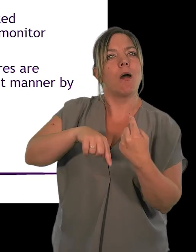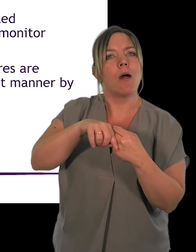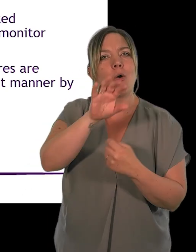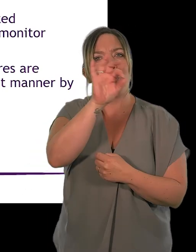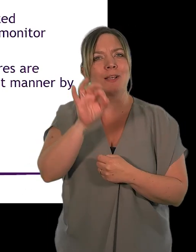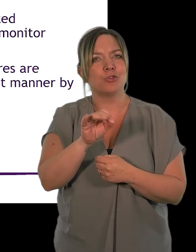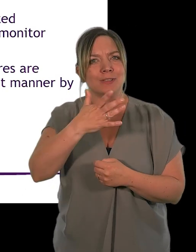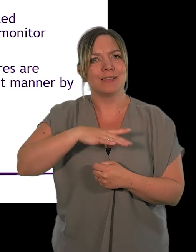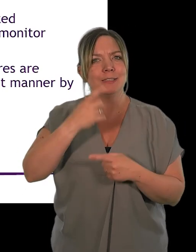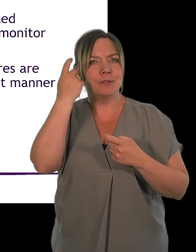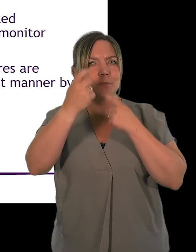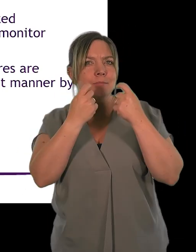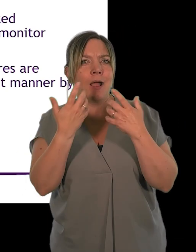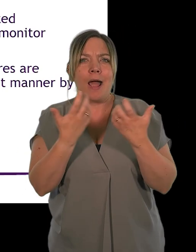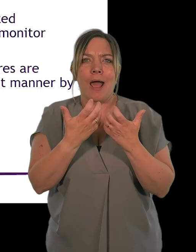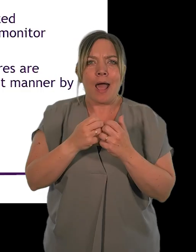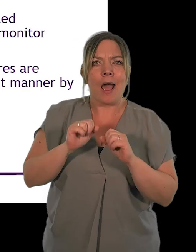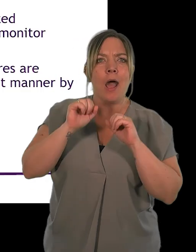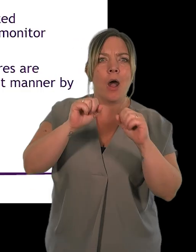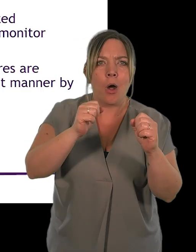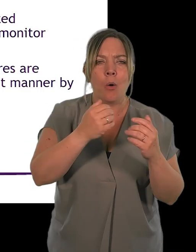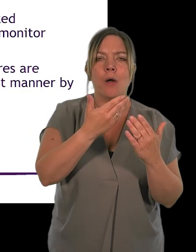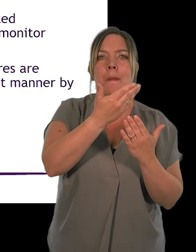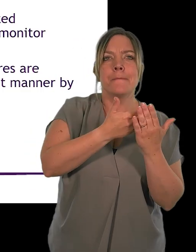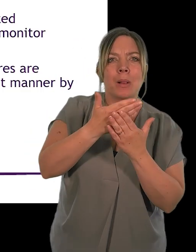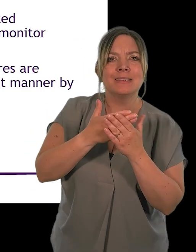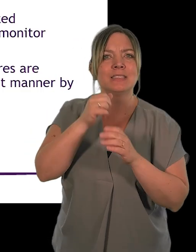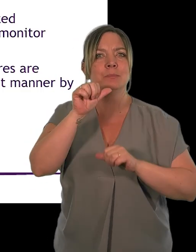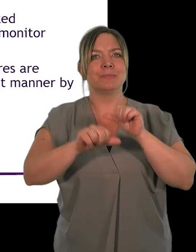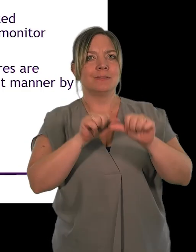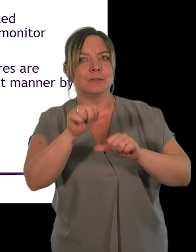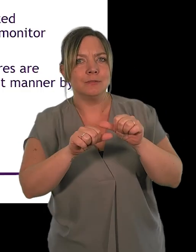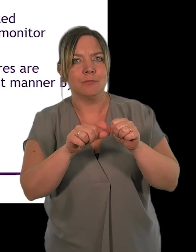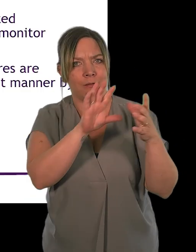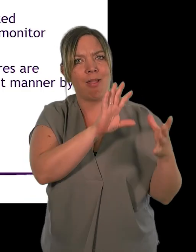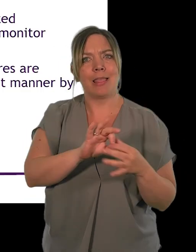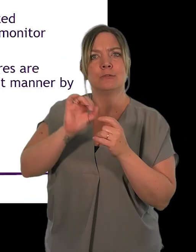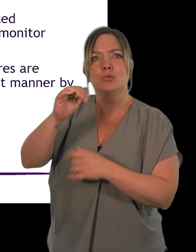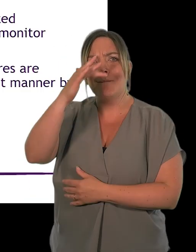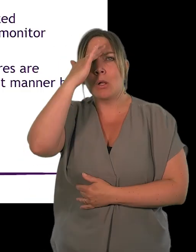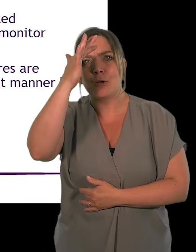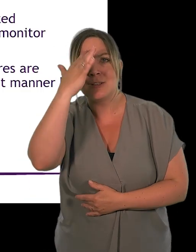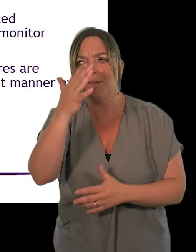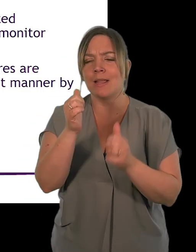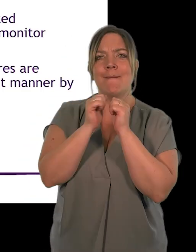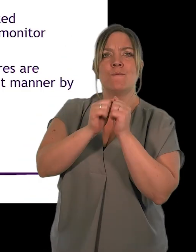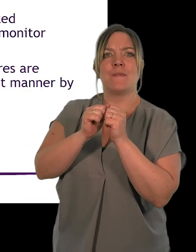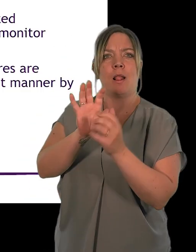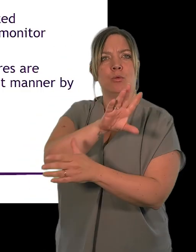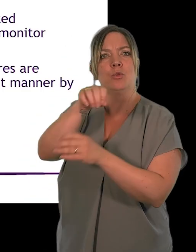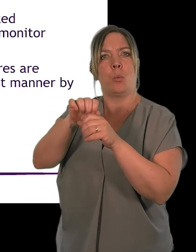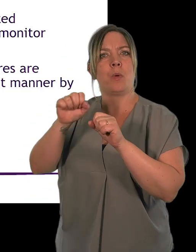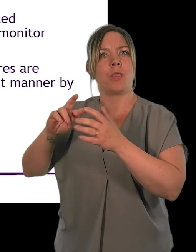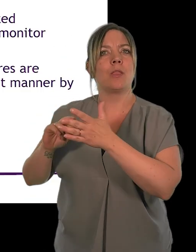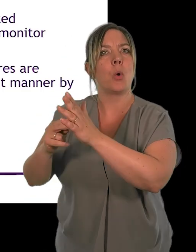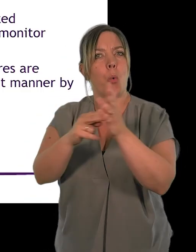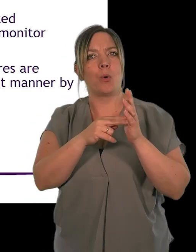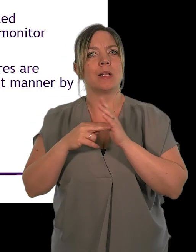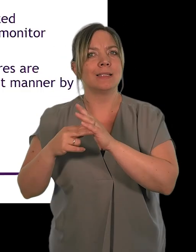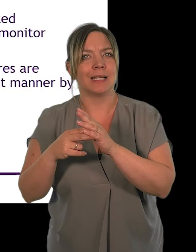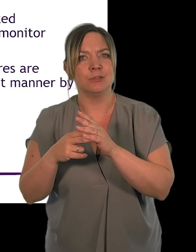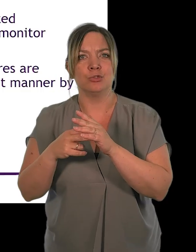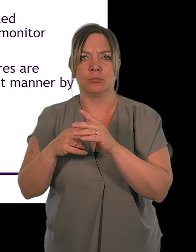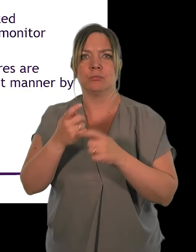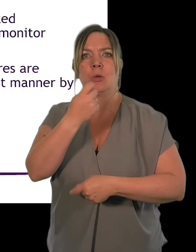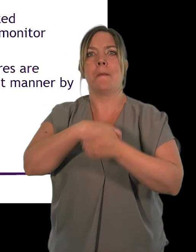procedures define the philosophies and values of the organisation, providing generalised guidance in dealing with